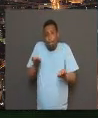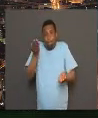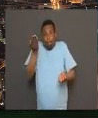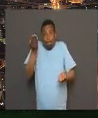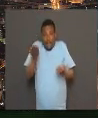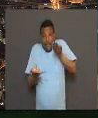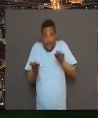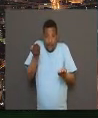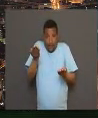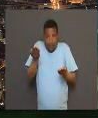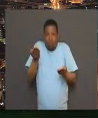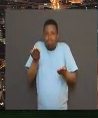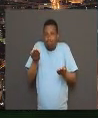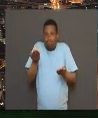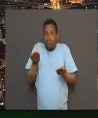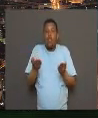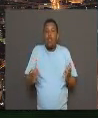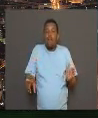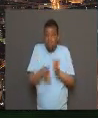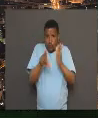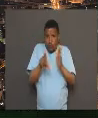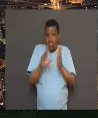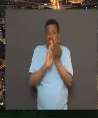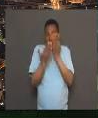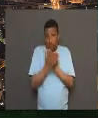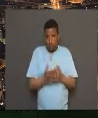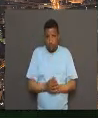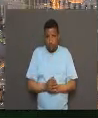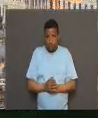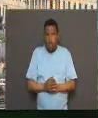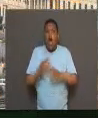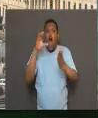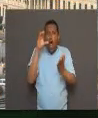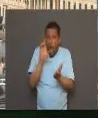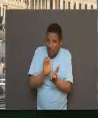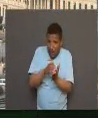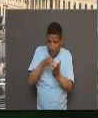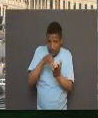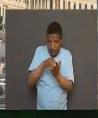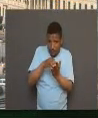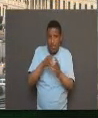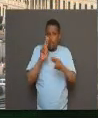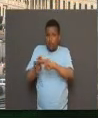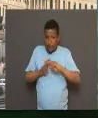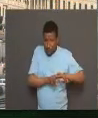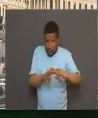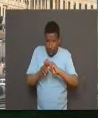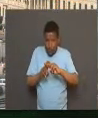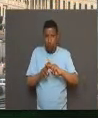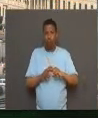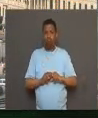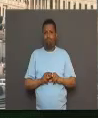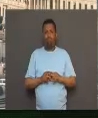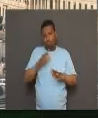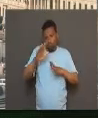some of the criteria include the official status of urban settlement,